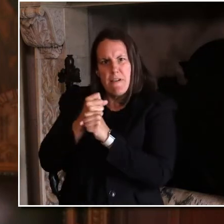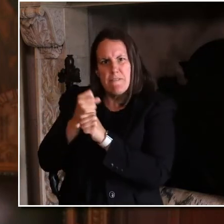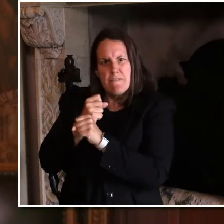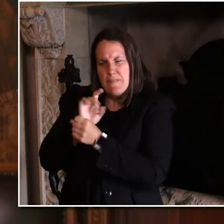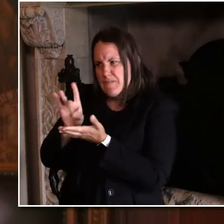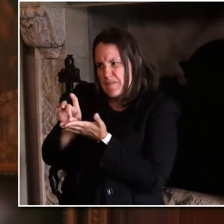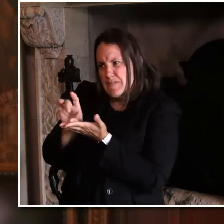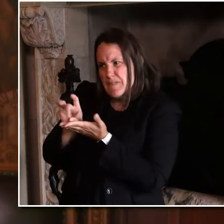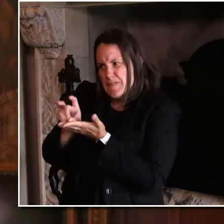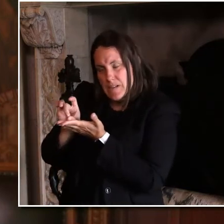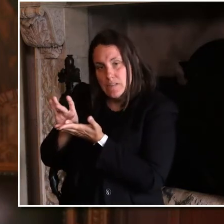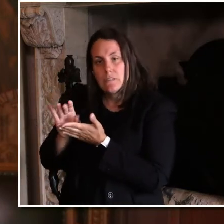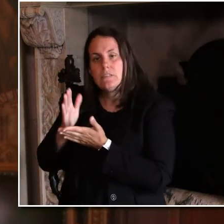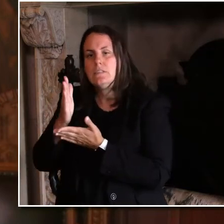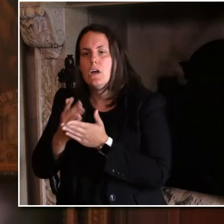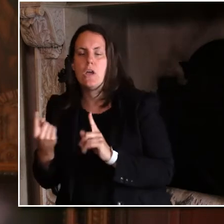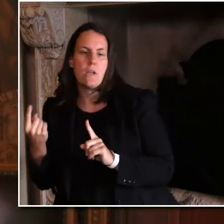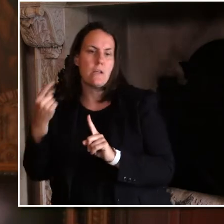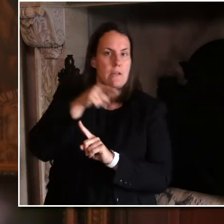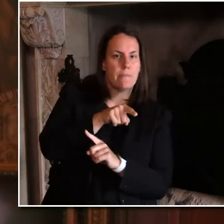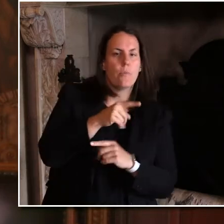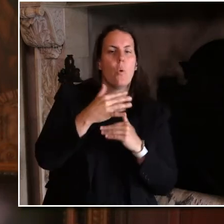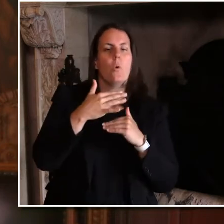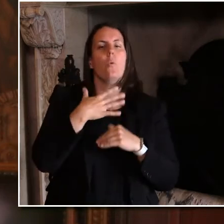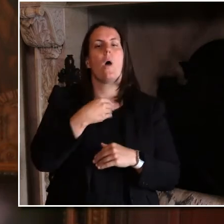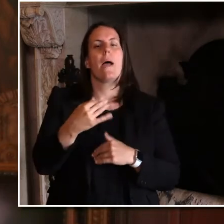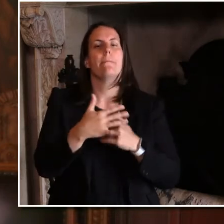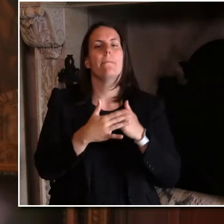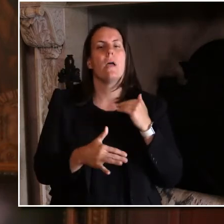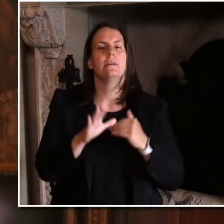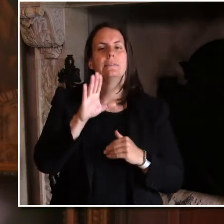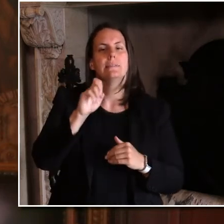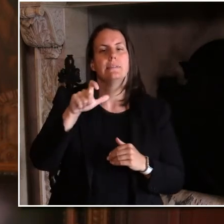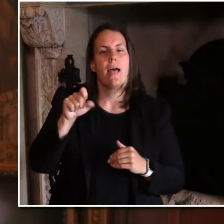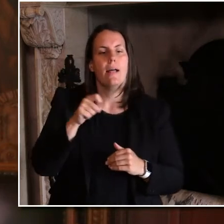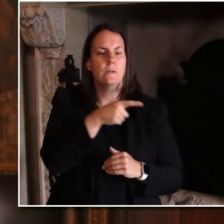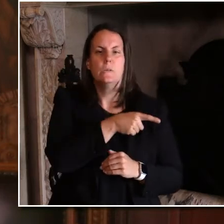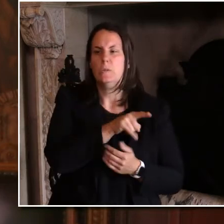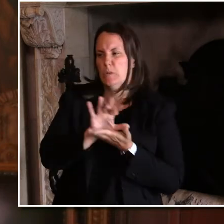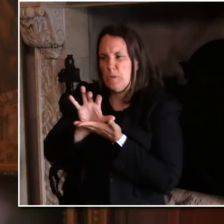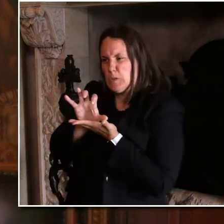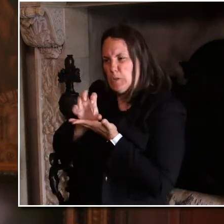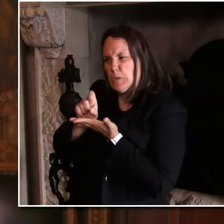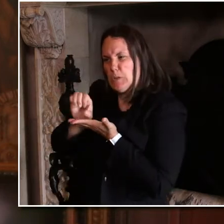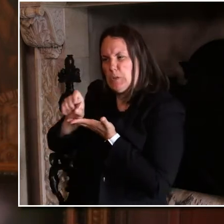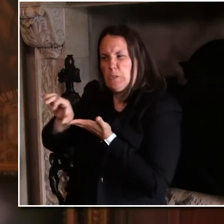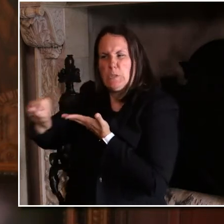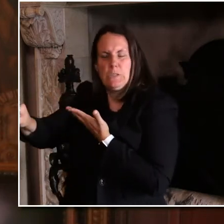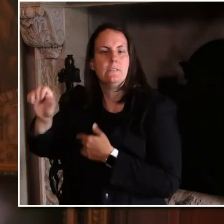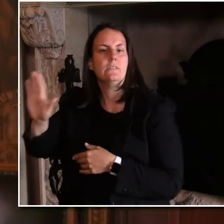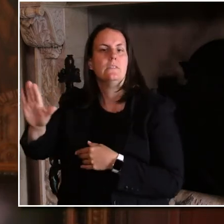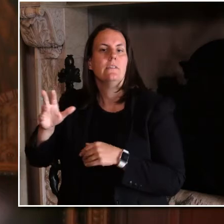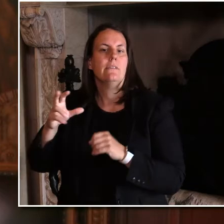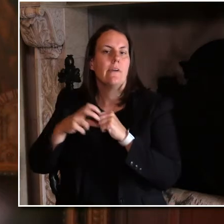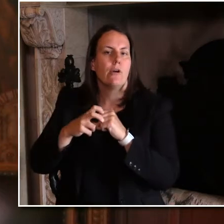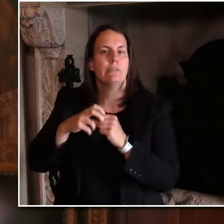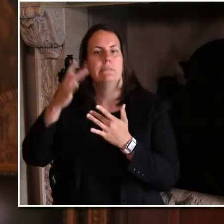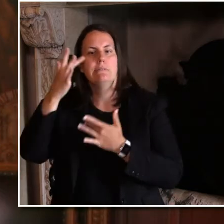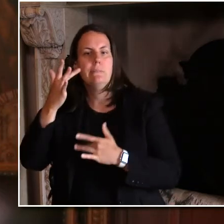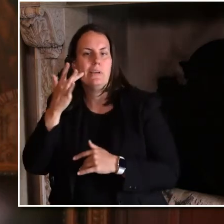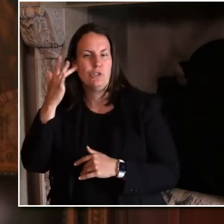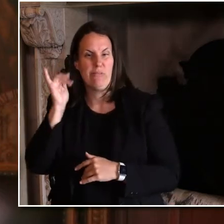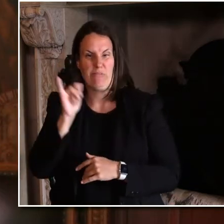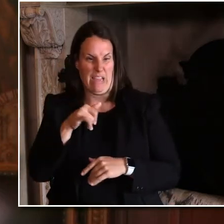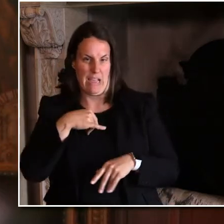blood cells that are part of the body's response. There's a lot that we're still learning about why some people have more severe